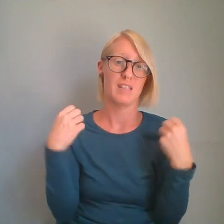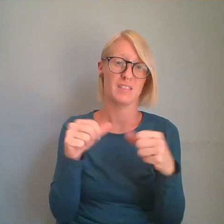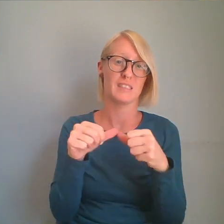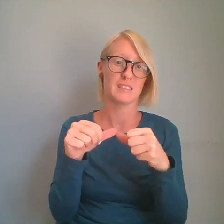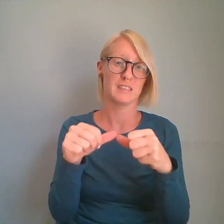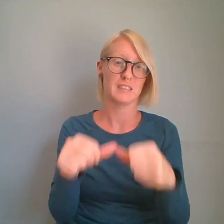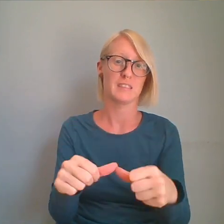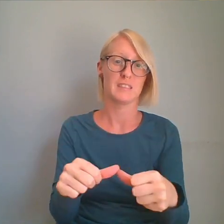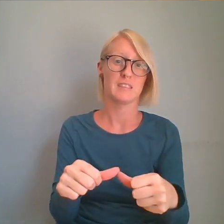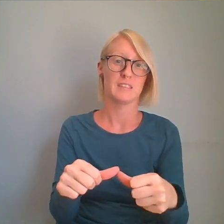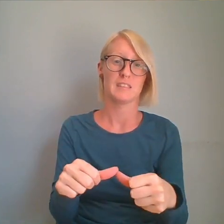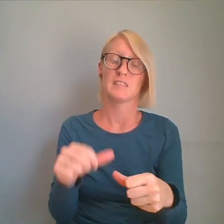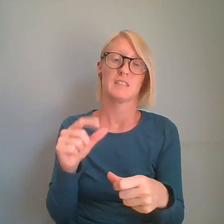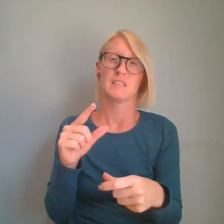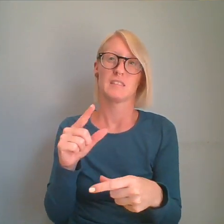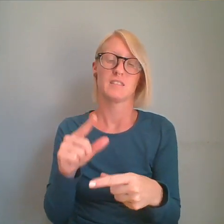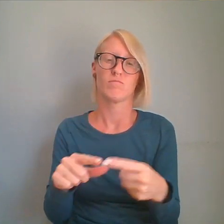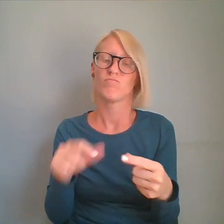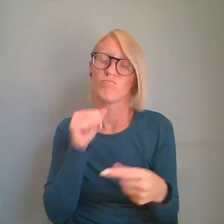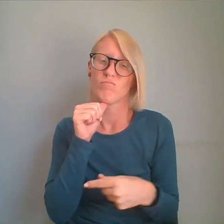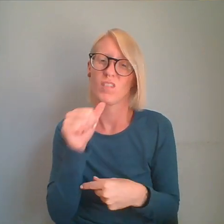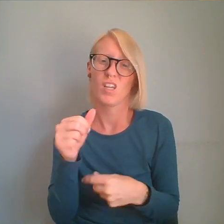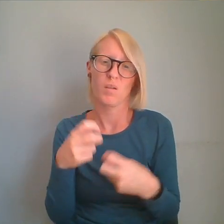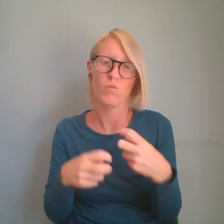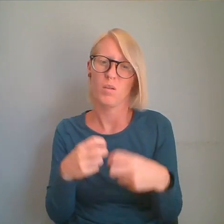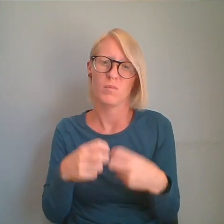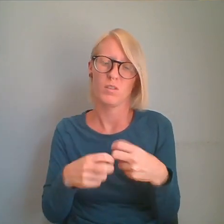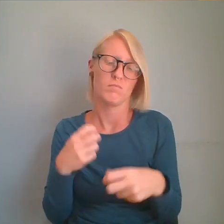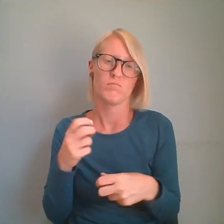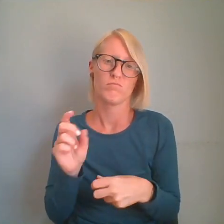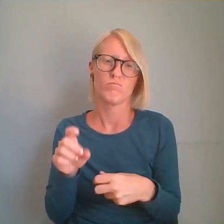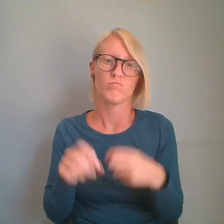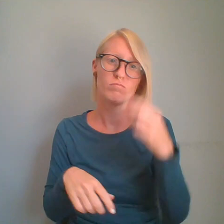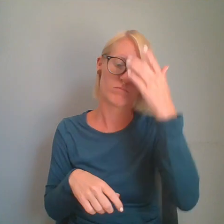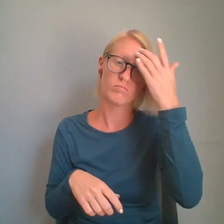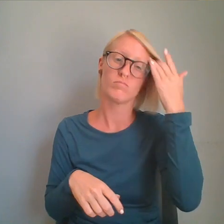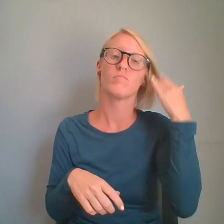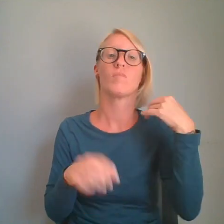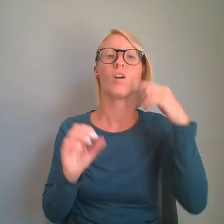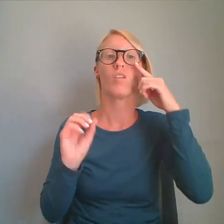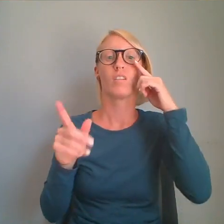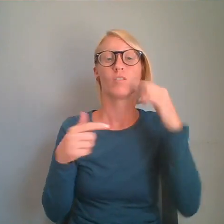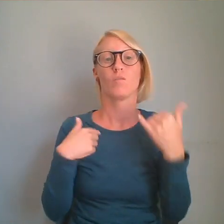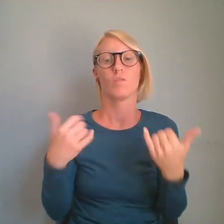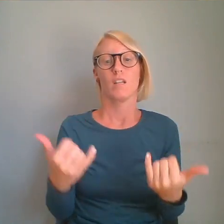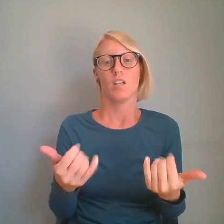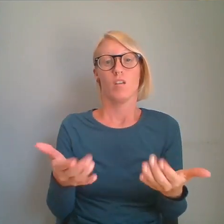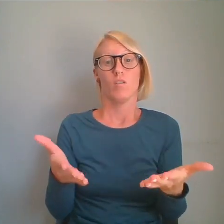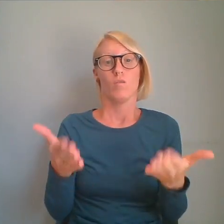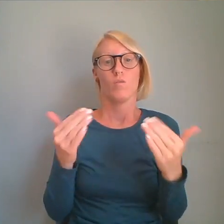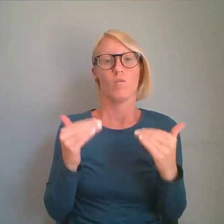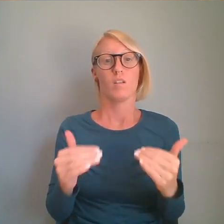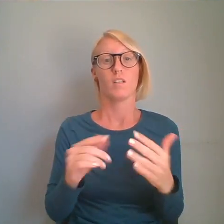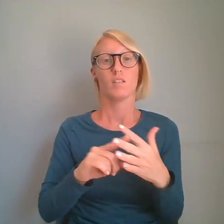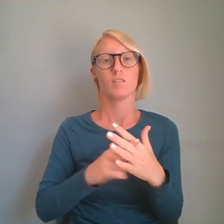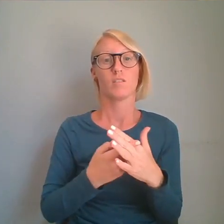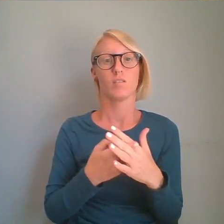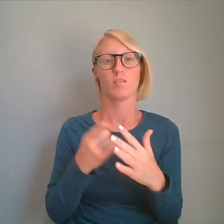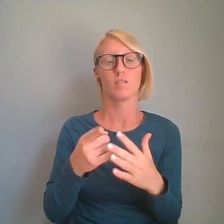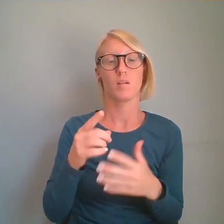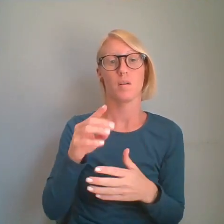That shouldn't be an issue. And so we'll go ahead and get started. So I'm going to take my mirror